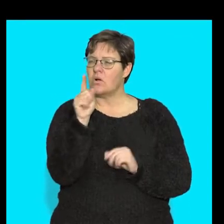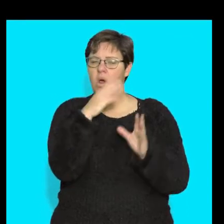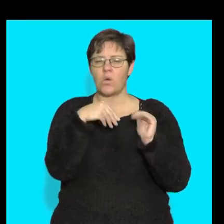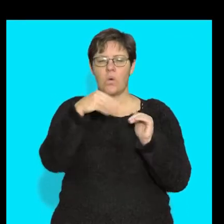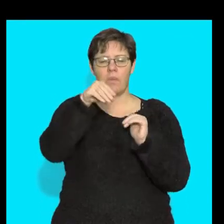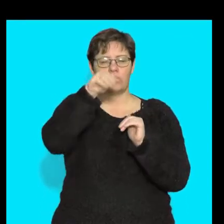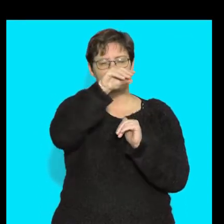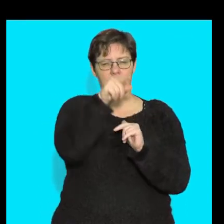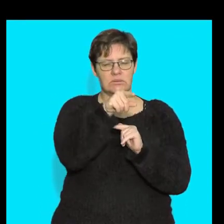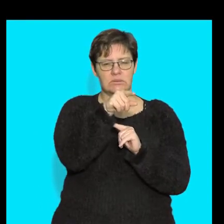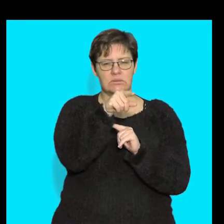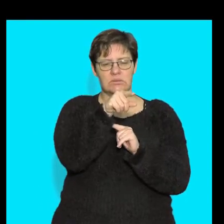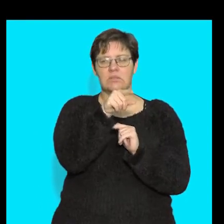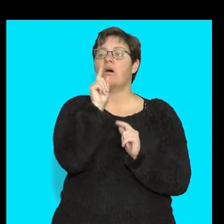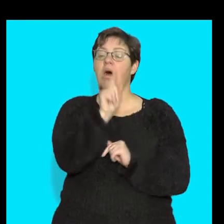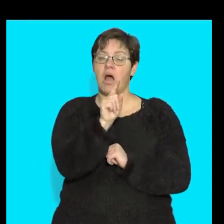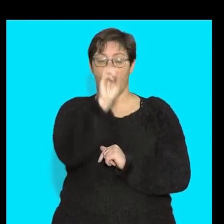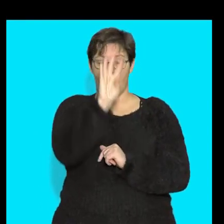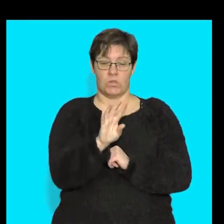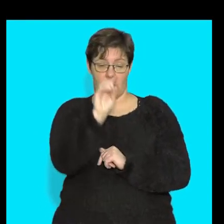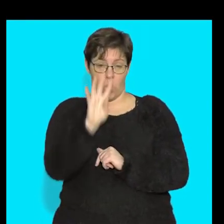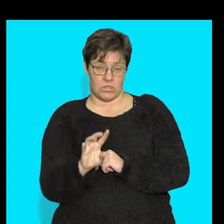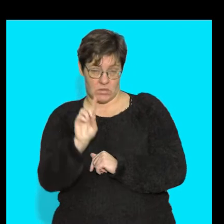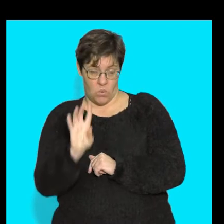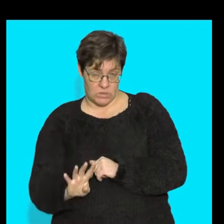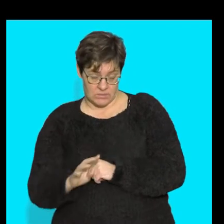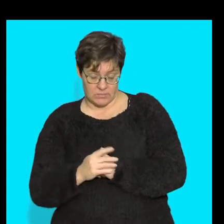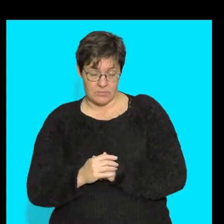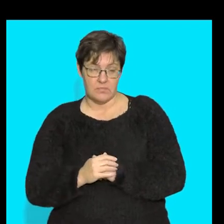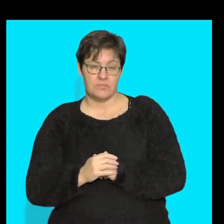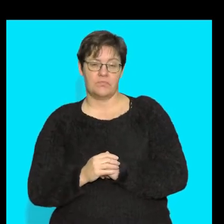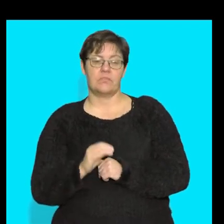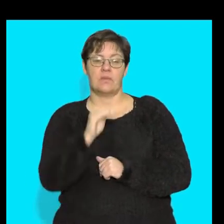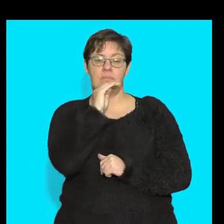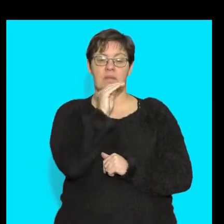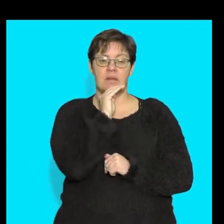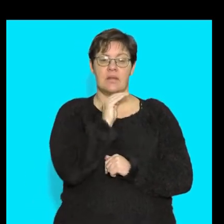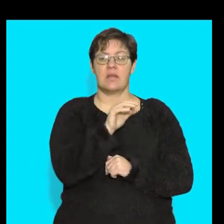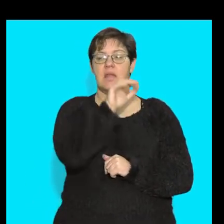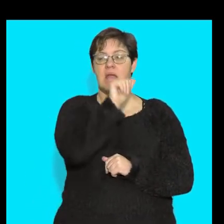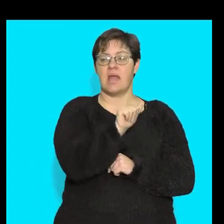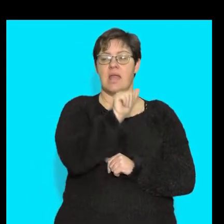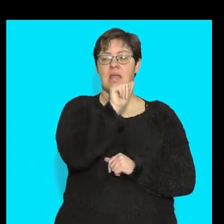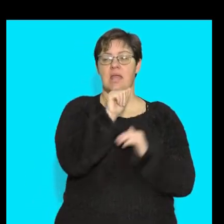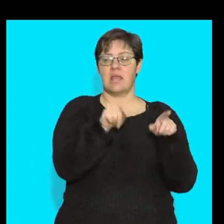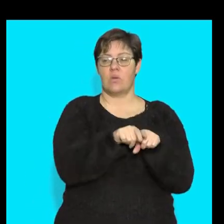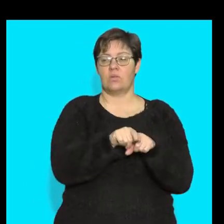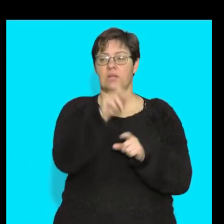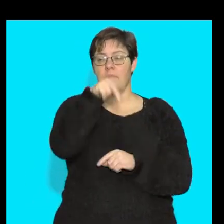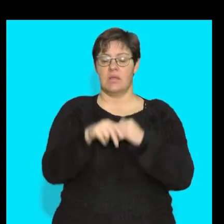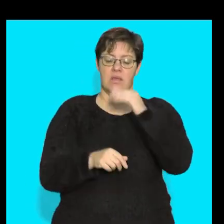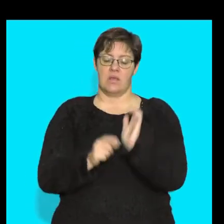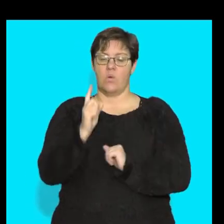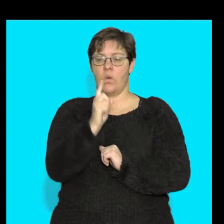period was compounded quarterly, right? So this simply means it's going to be AP into 1 plus